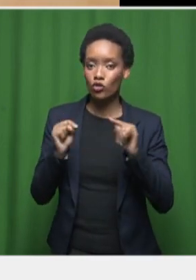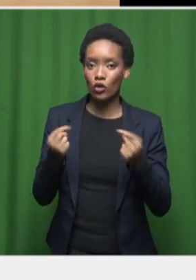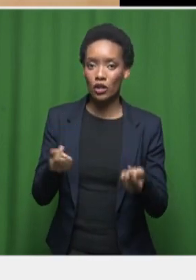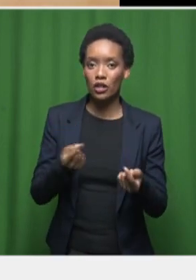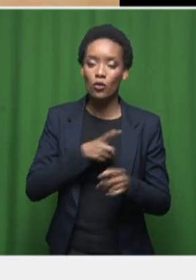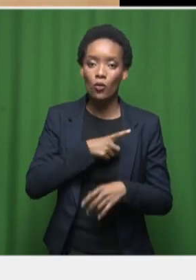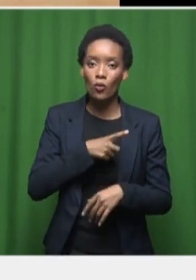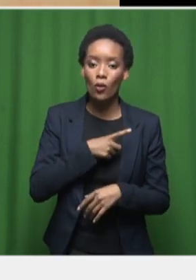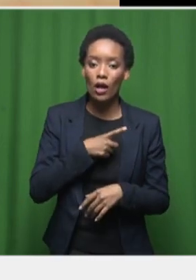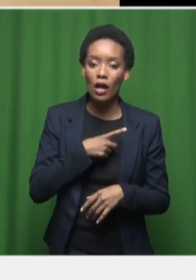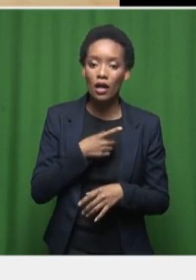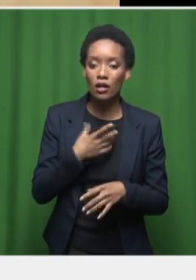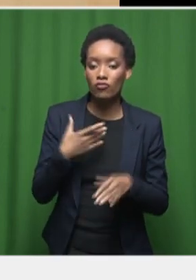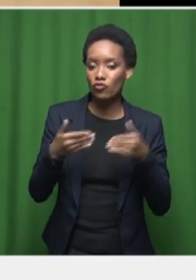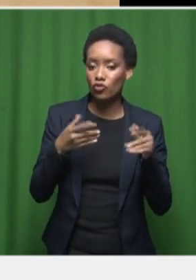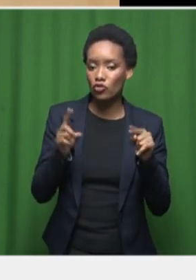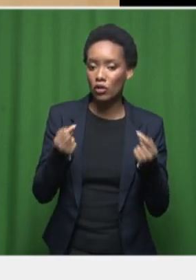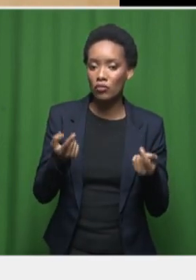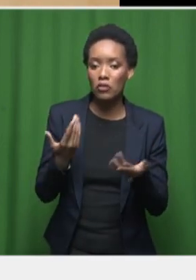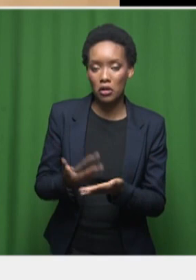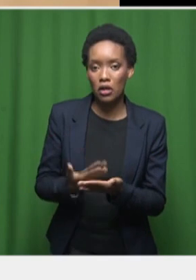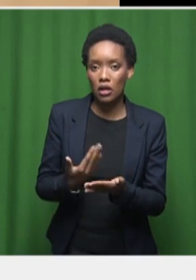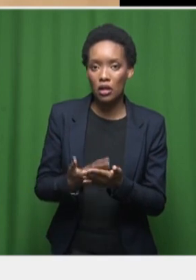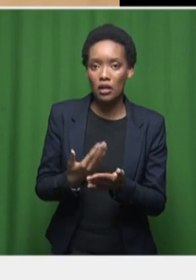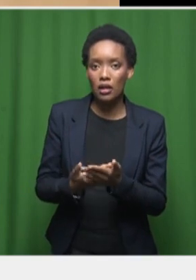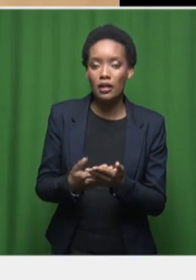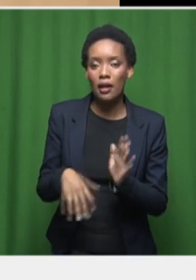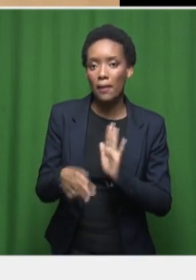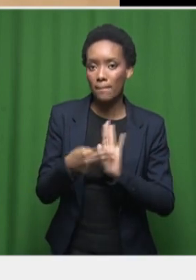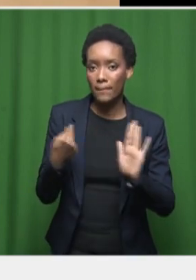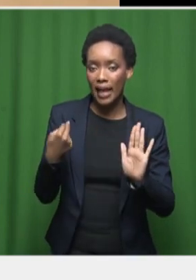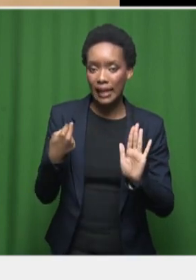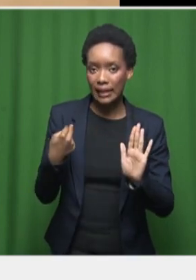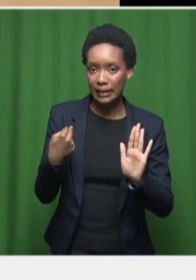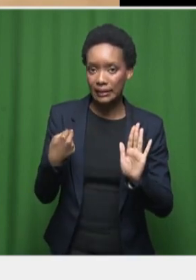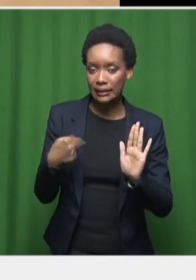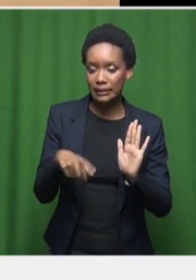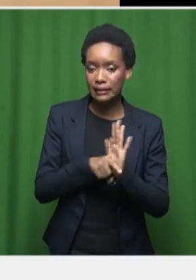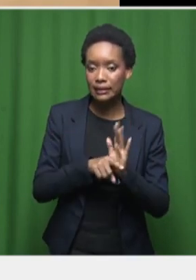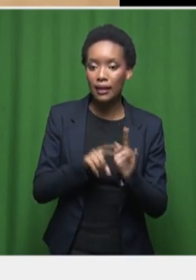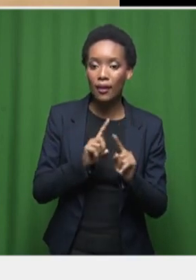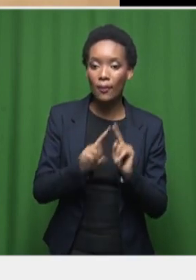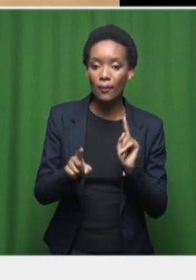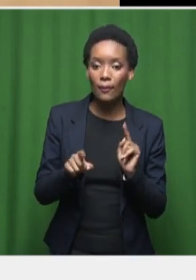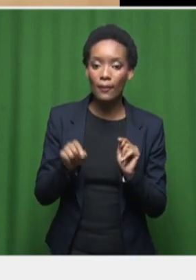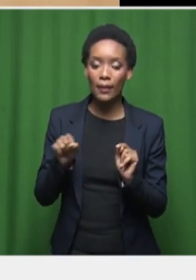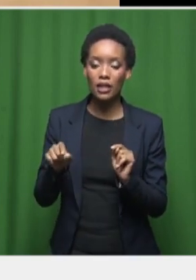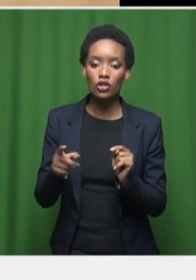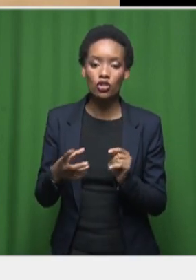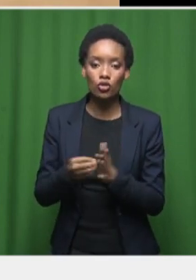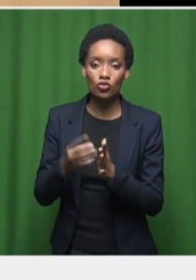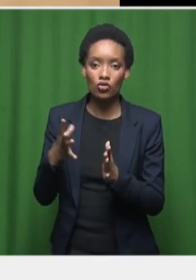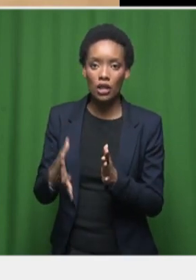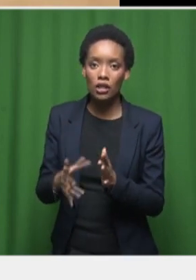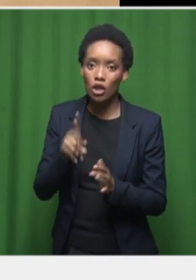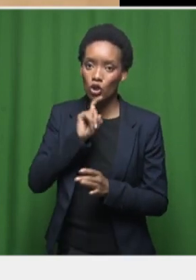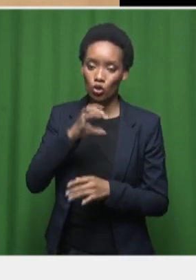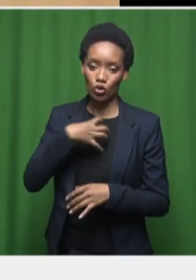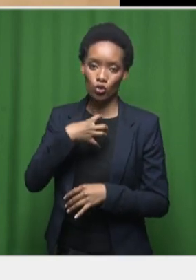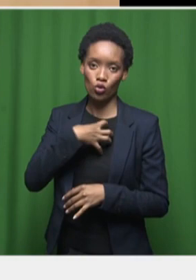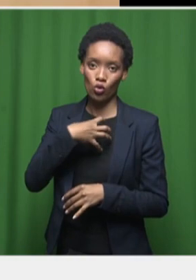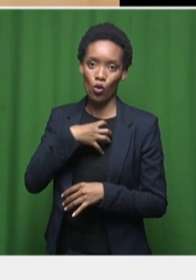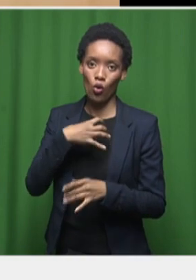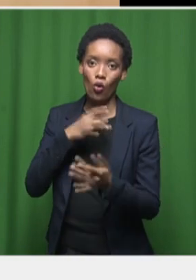controllable, if you could actually ban it from on your network, but students will still use their own personal network to